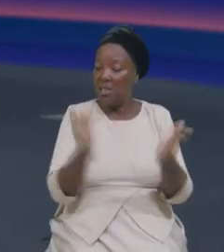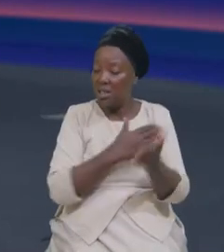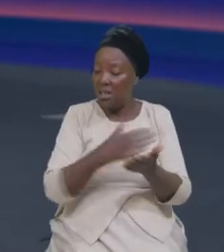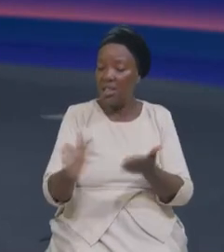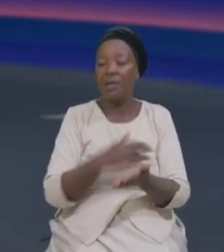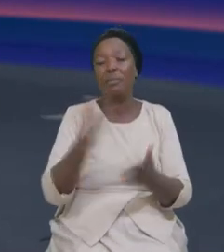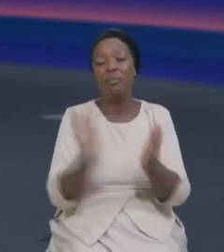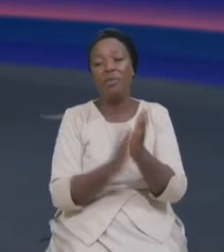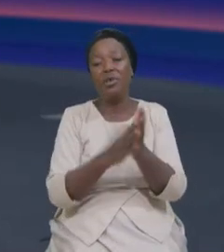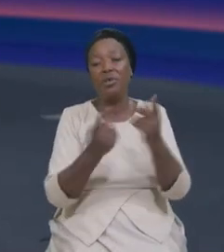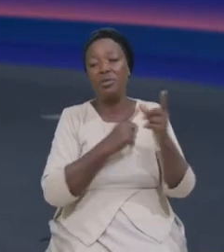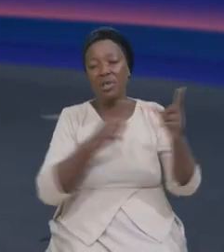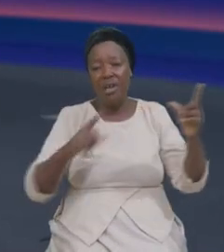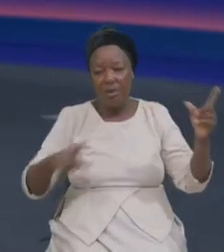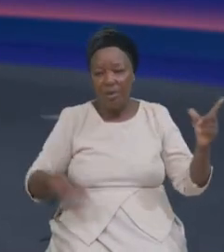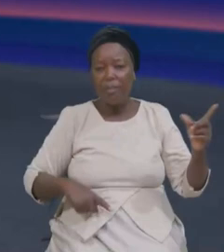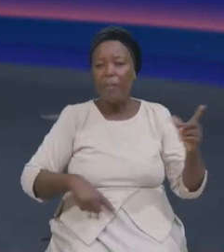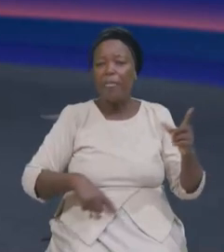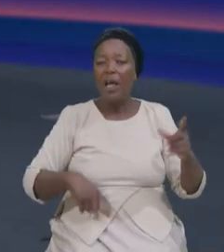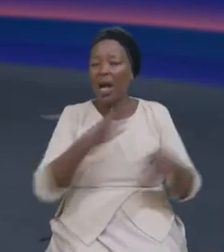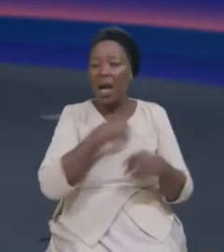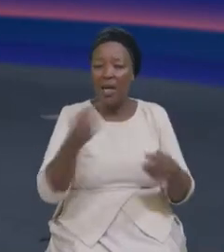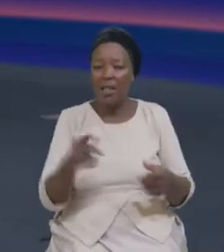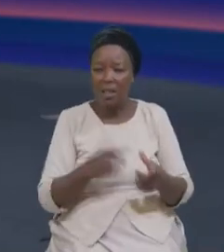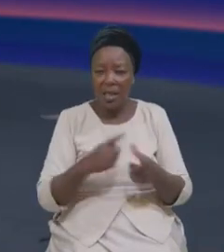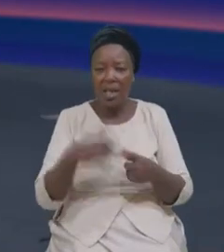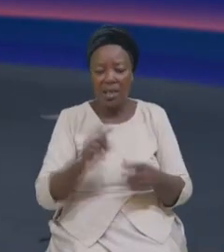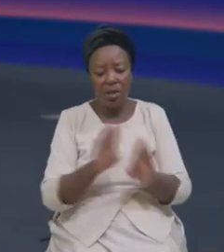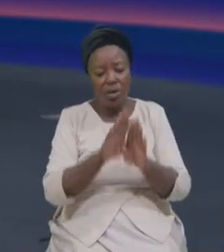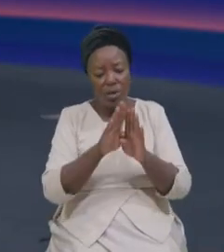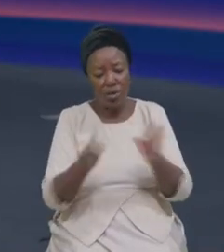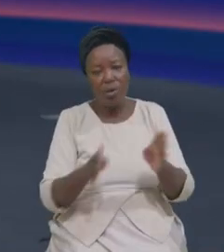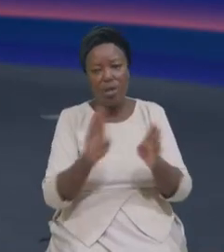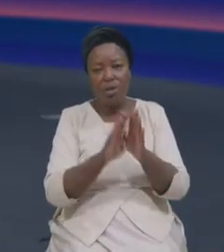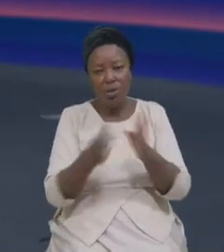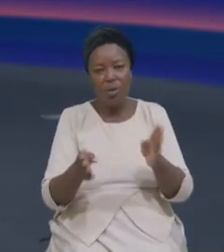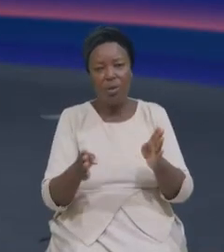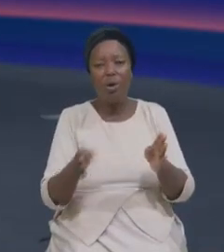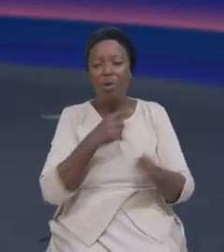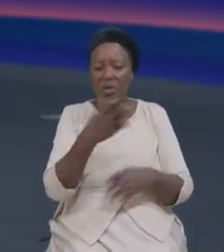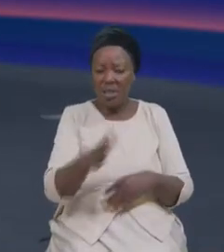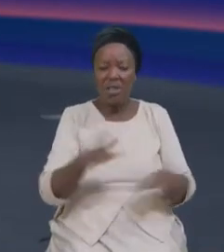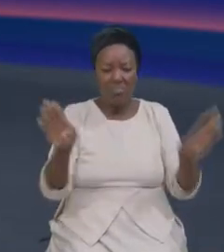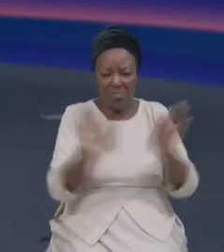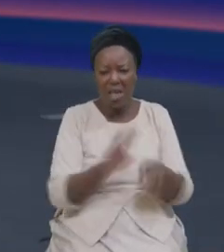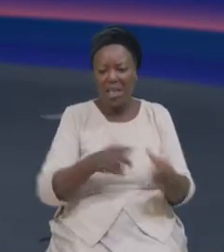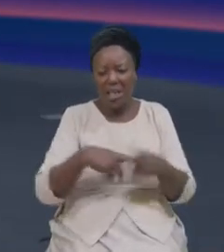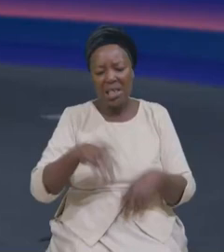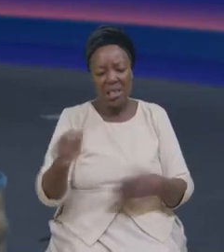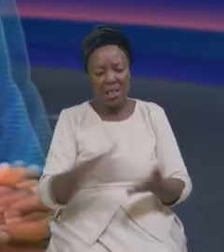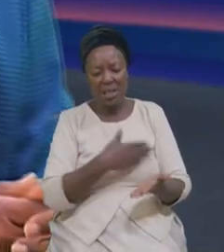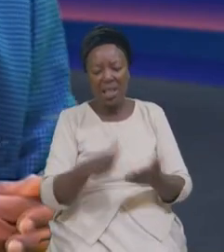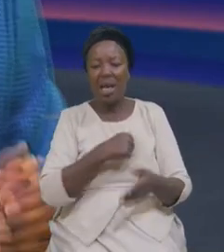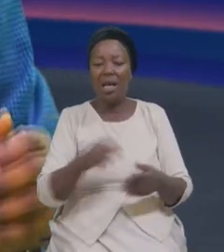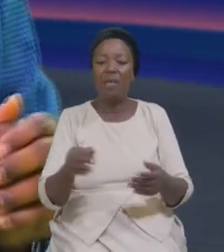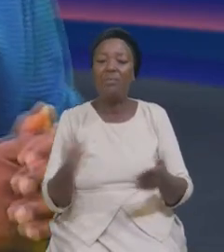they sang and gave praises unto the Lord. And the doors were all locked, but they sang and gave praises unto the Lord.